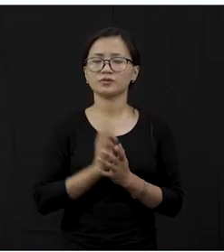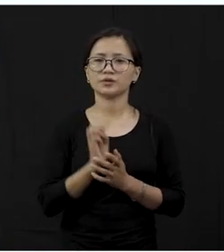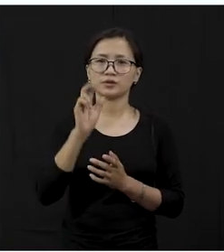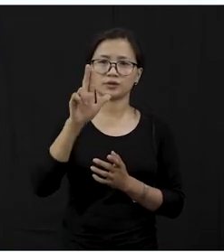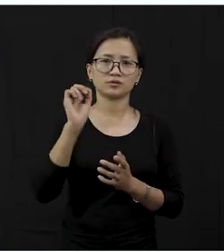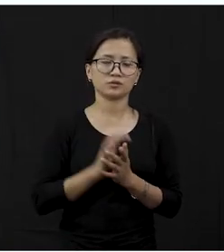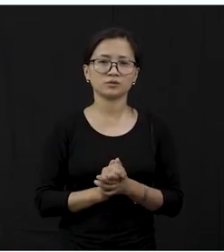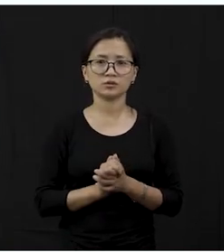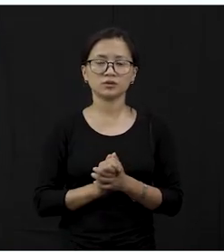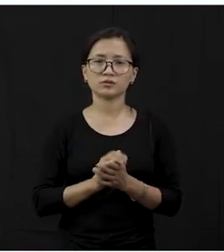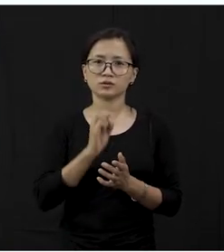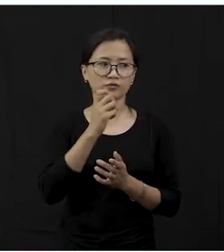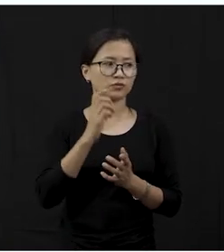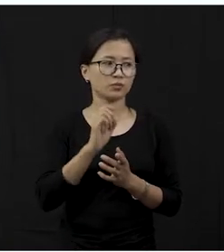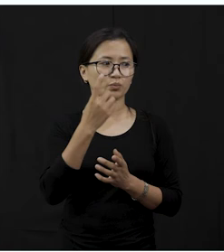74,000 is greater.